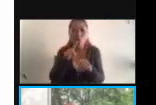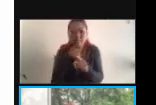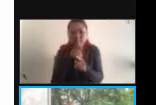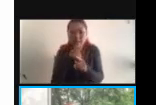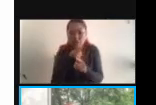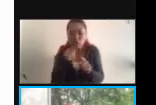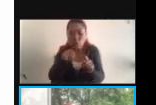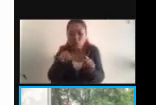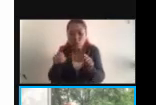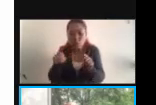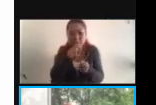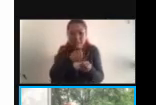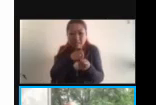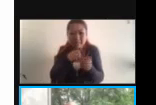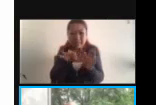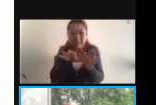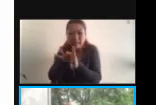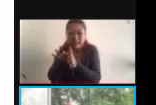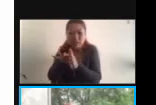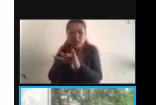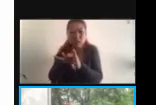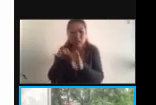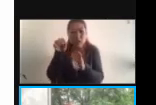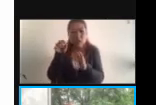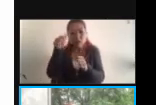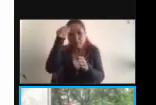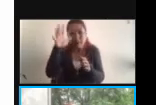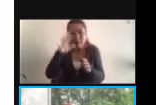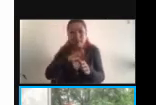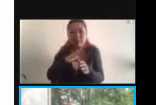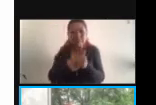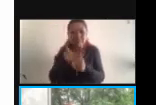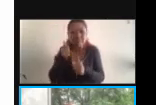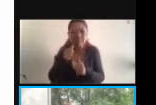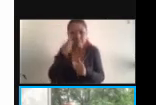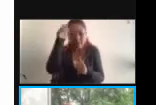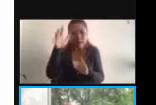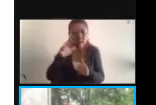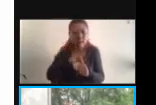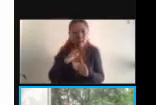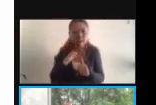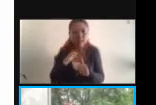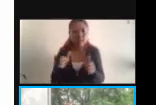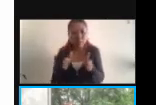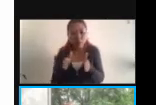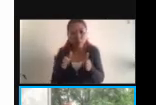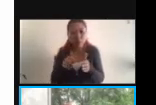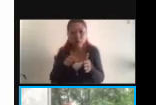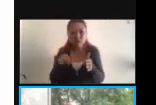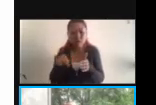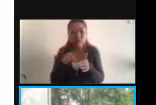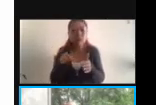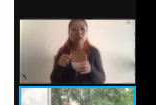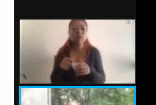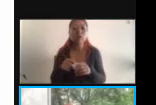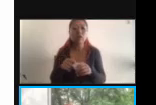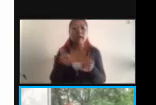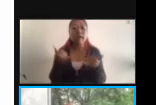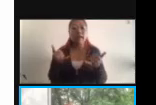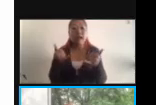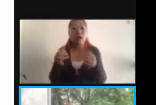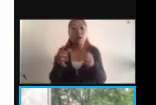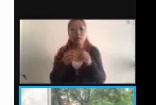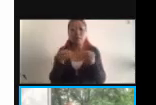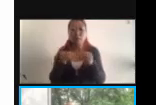male population. Now, what we have is a highly capable system that can accommodate a